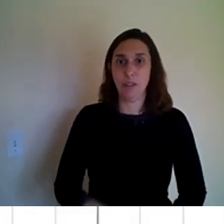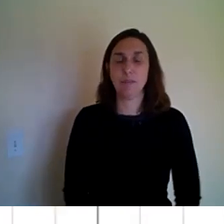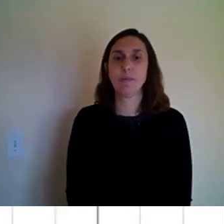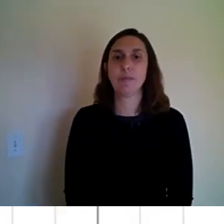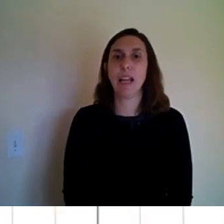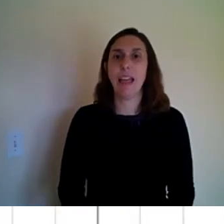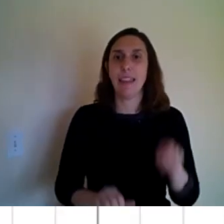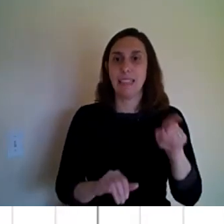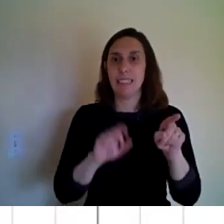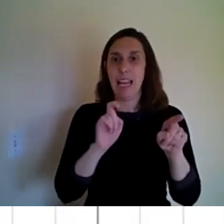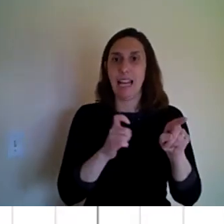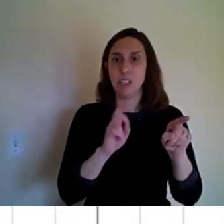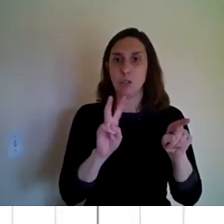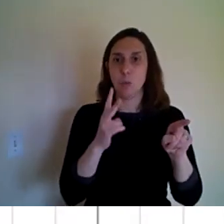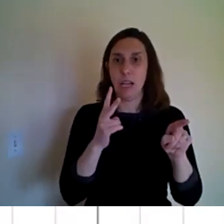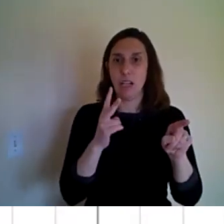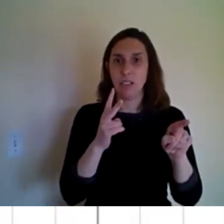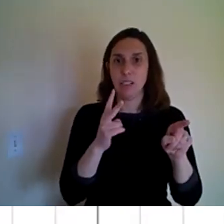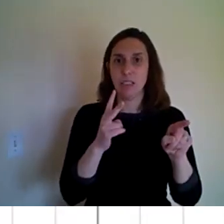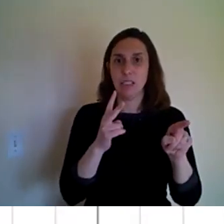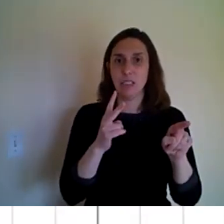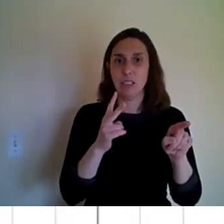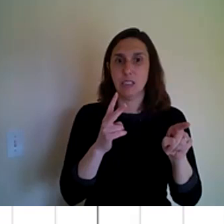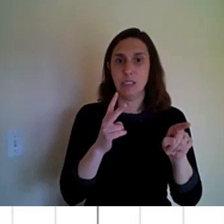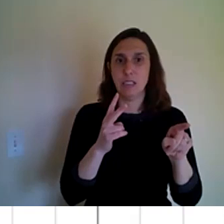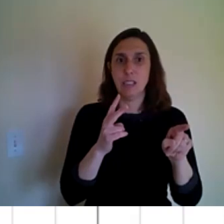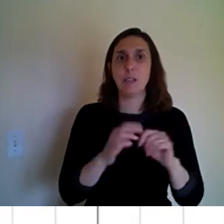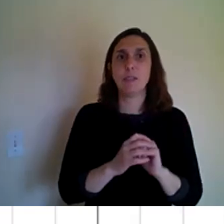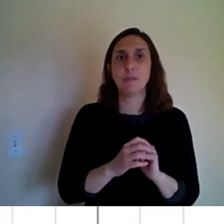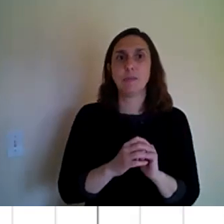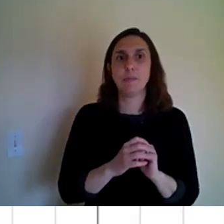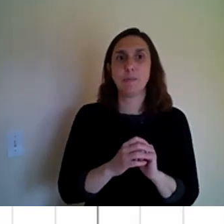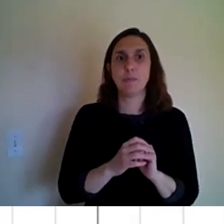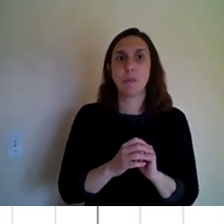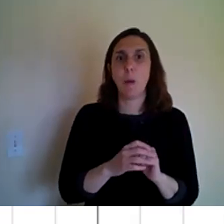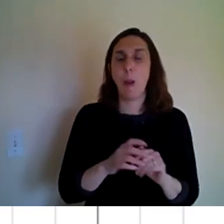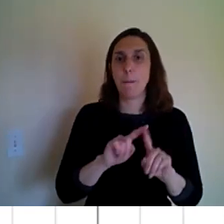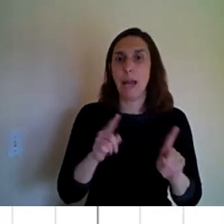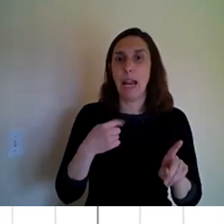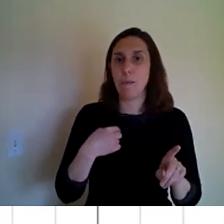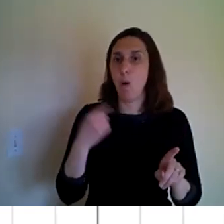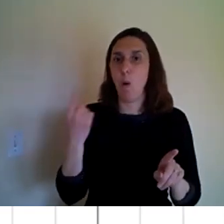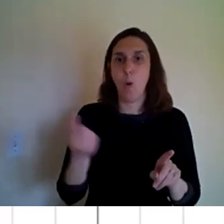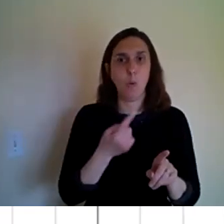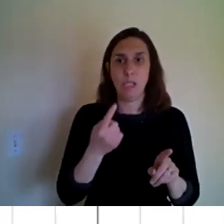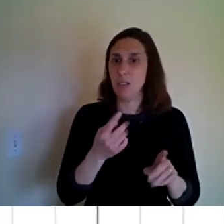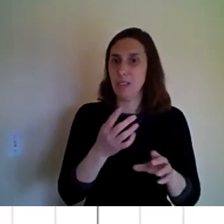So there's x squared, but I am only going to take the positive values of x. I'm going to limit